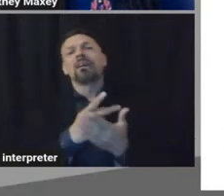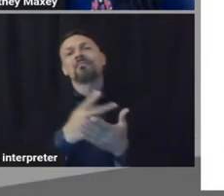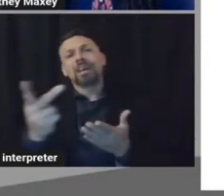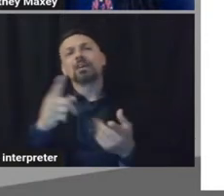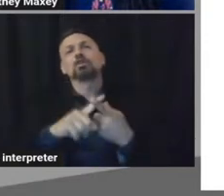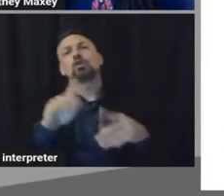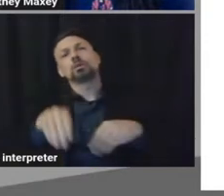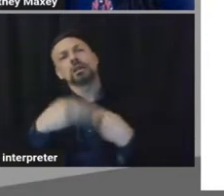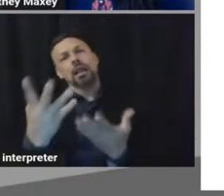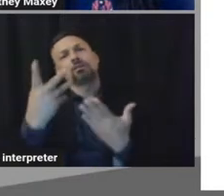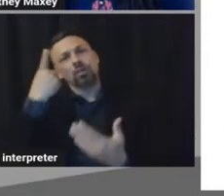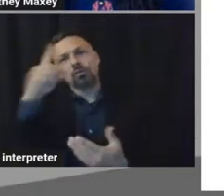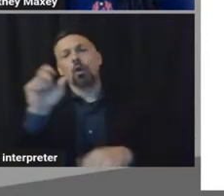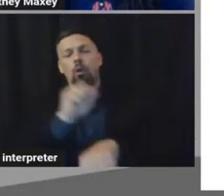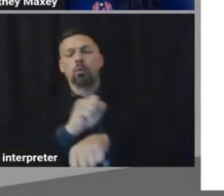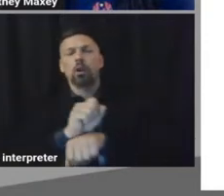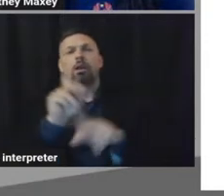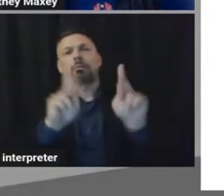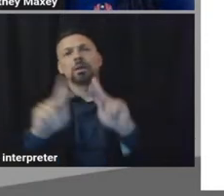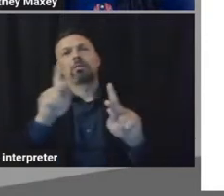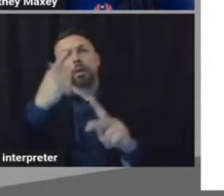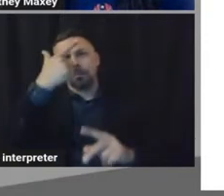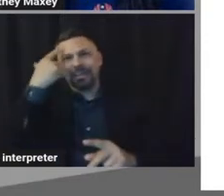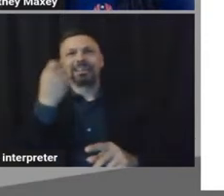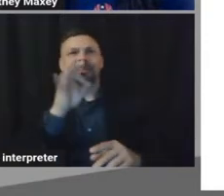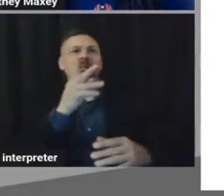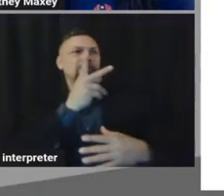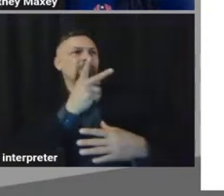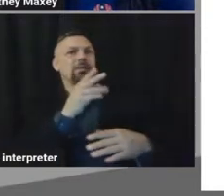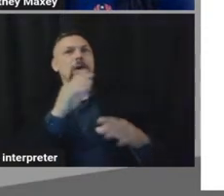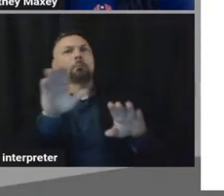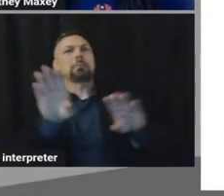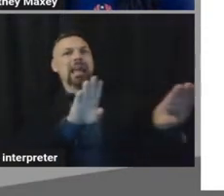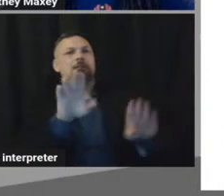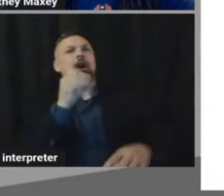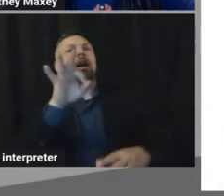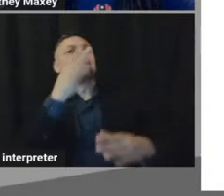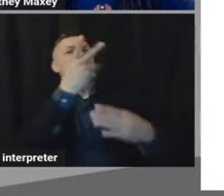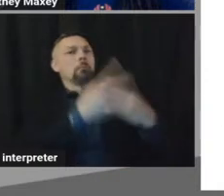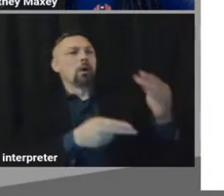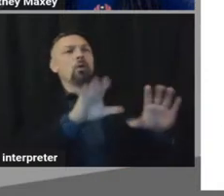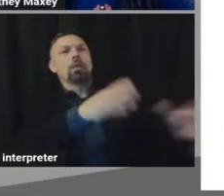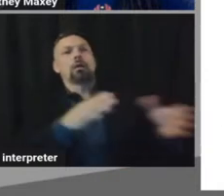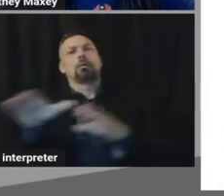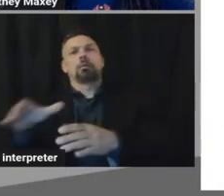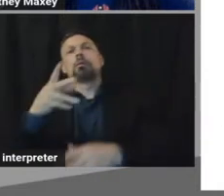for working people on the part of both parties. I'll turn it back to you, Whitney.